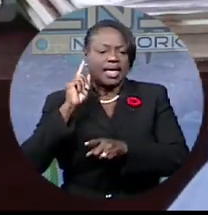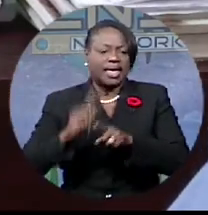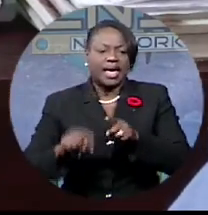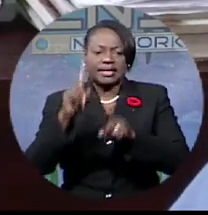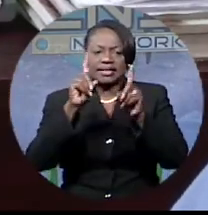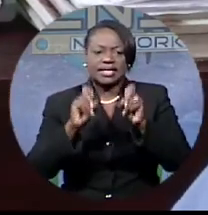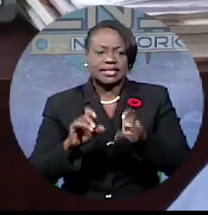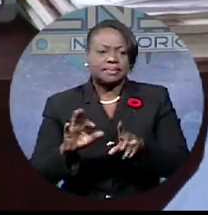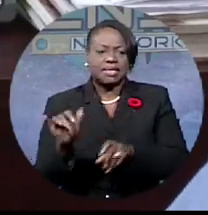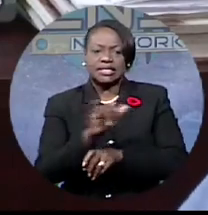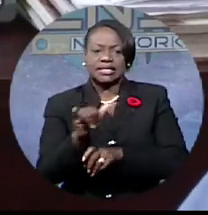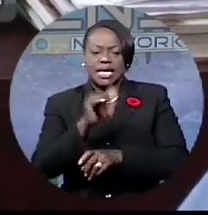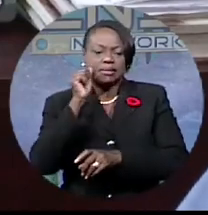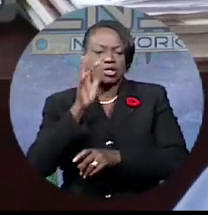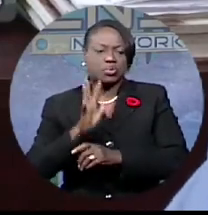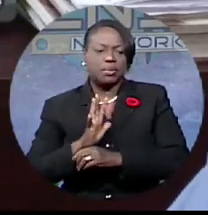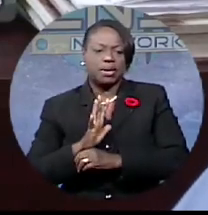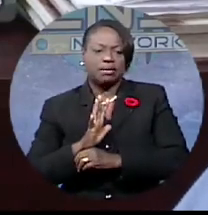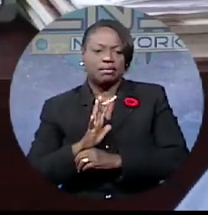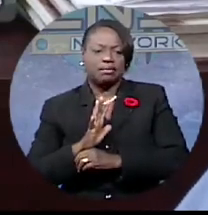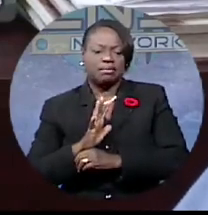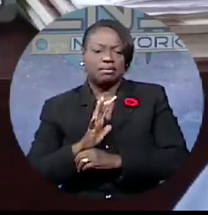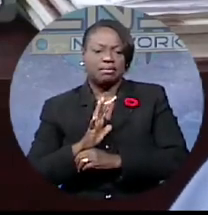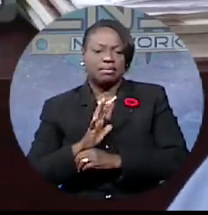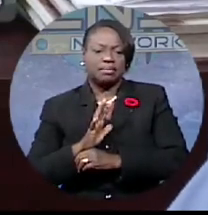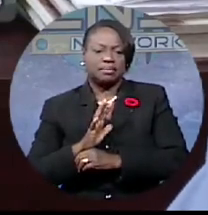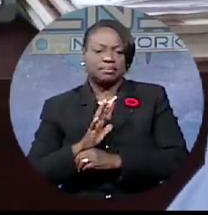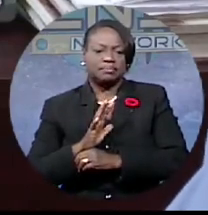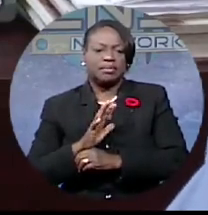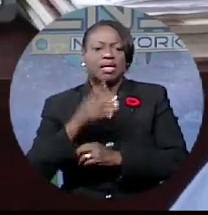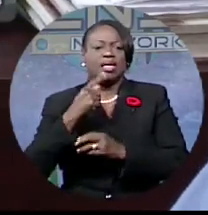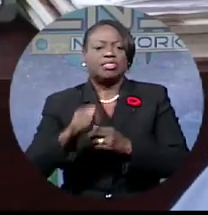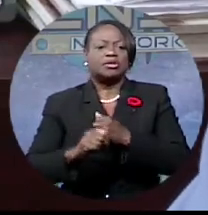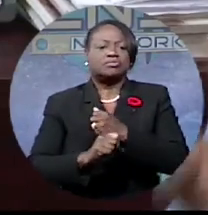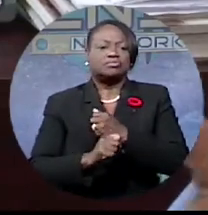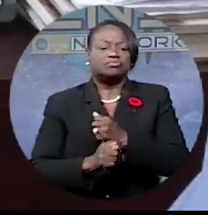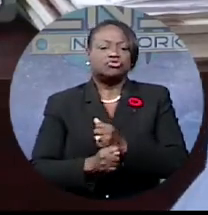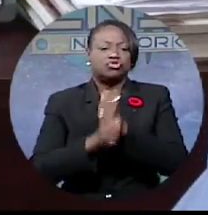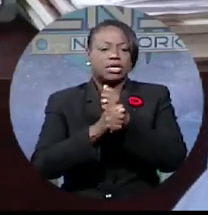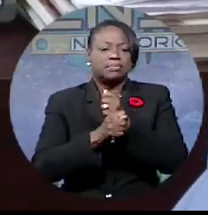But they tend to present at a later stage, and so the treatment is always much more aggressive.